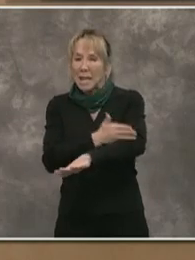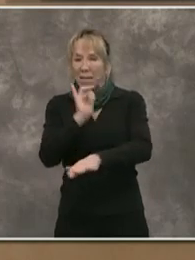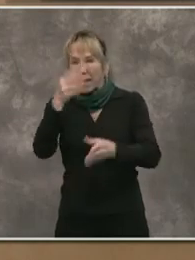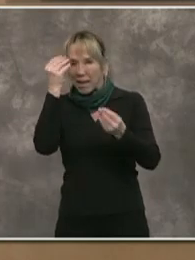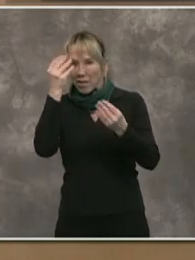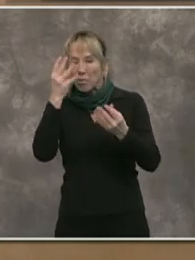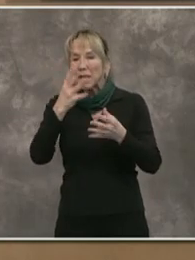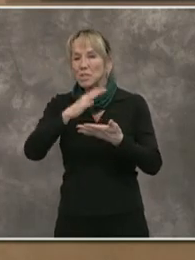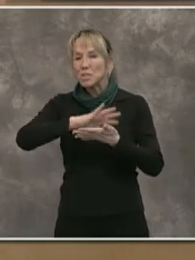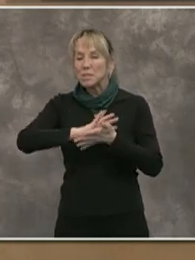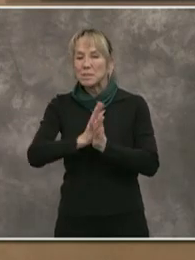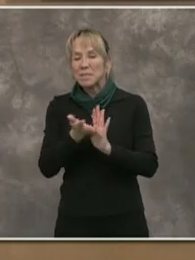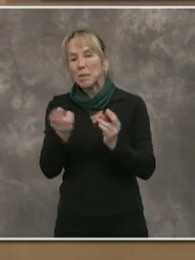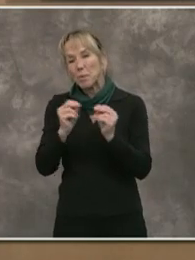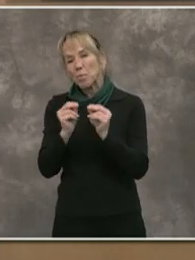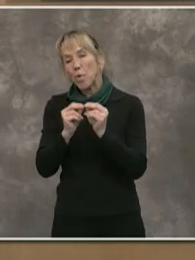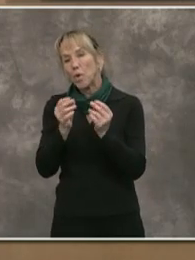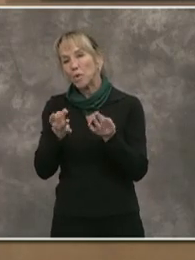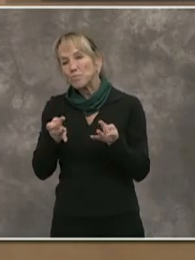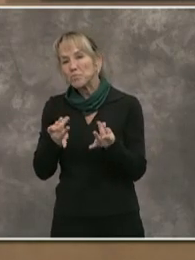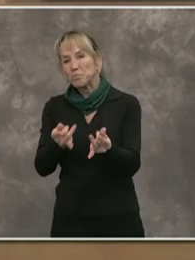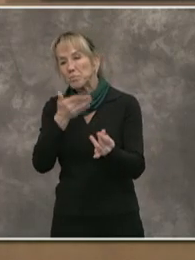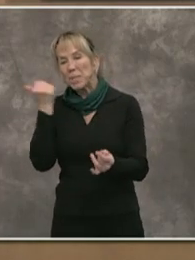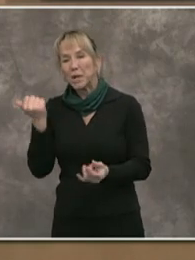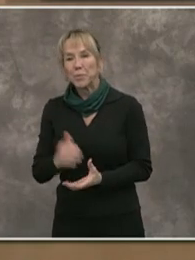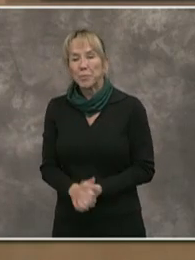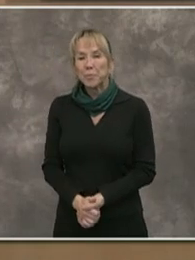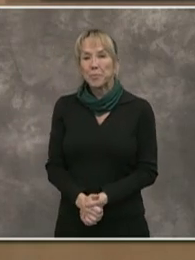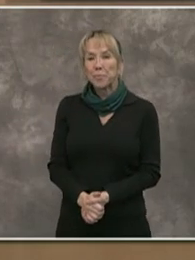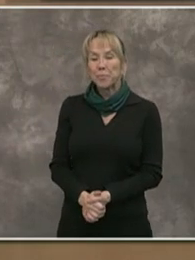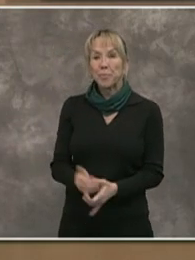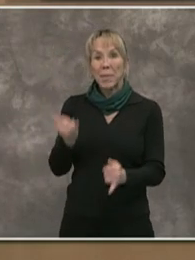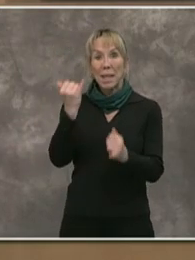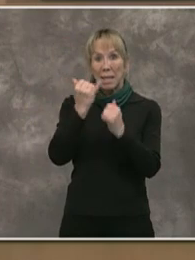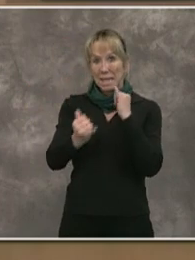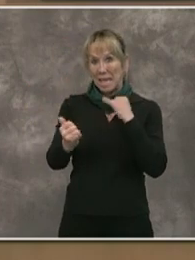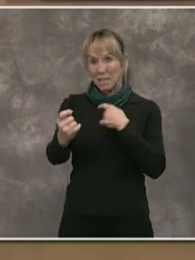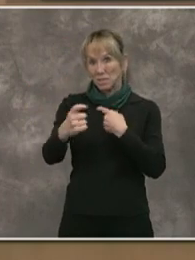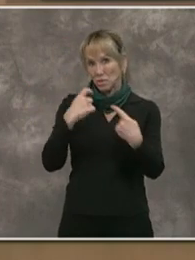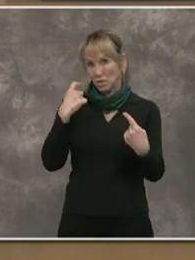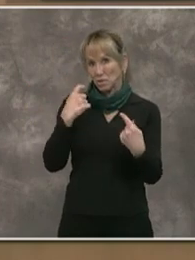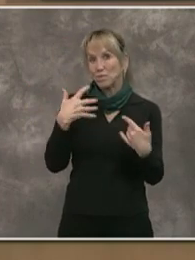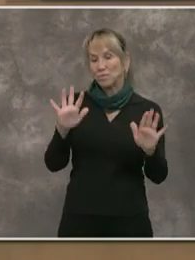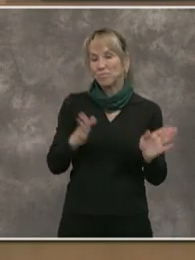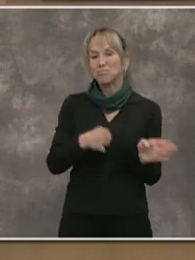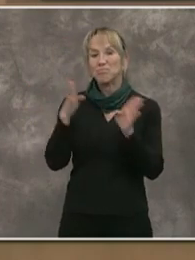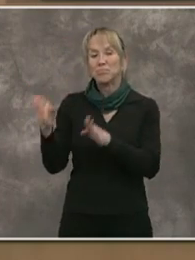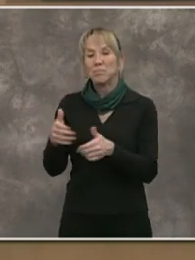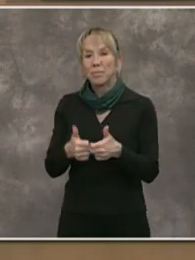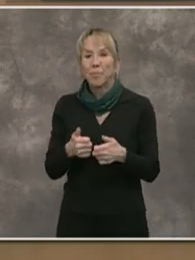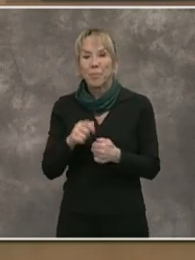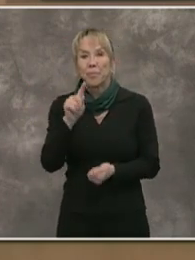Great, thank you. Okay, let's go to our last call-in question, and then we'll go to the text questions.